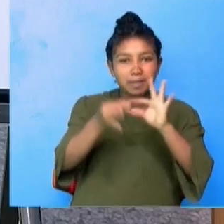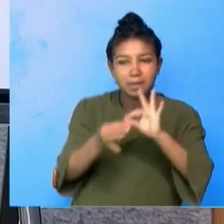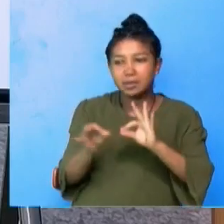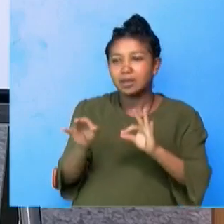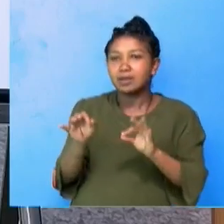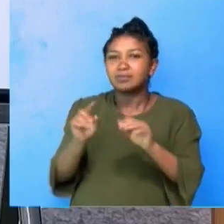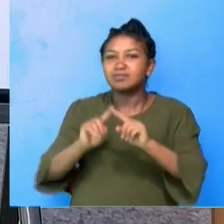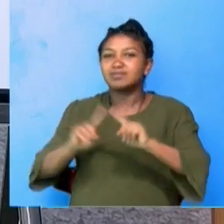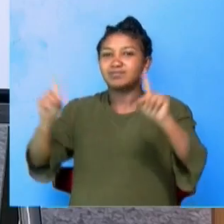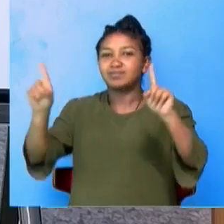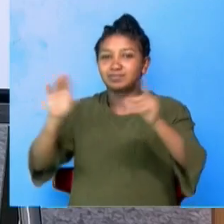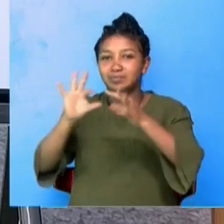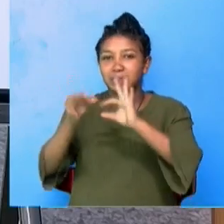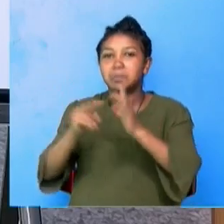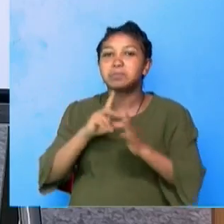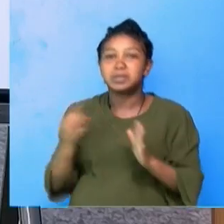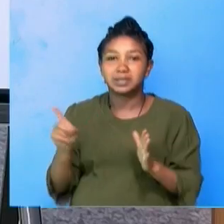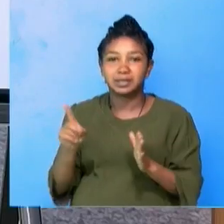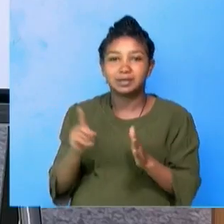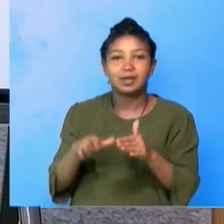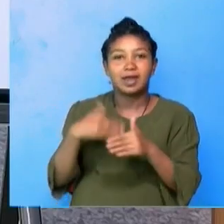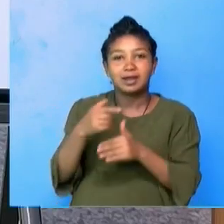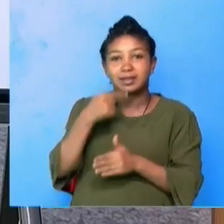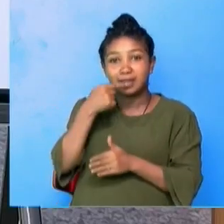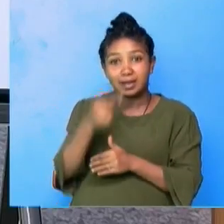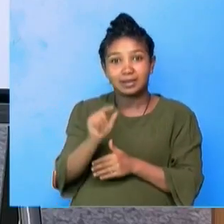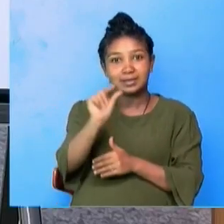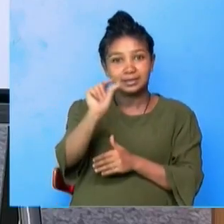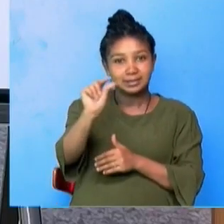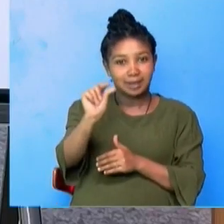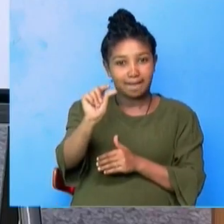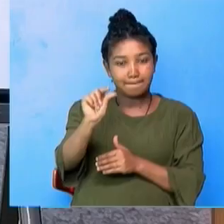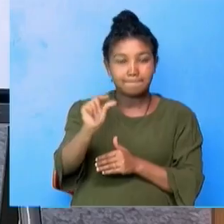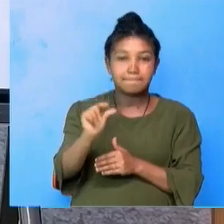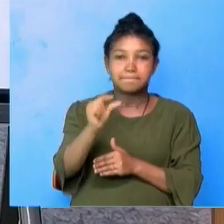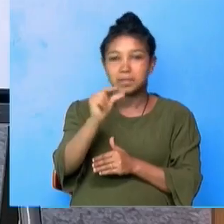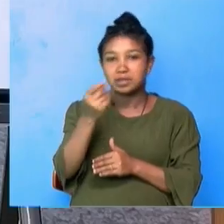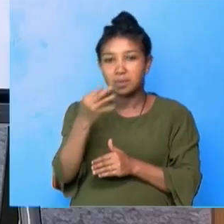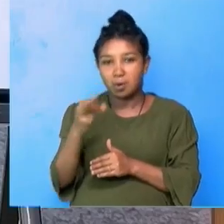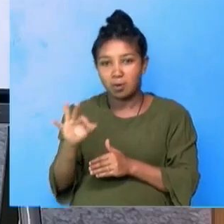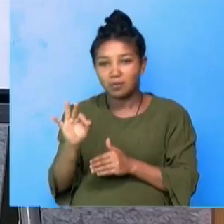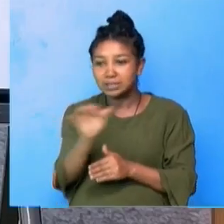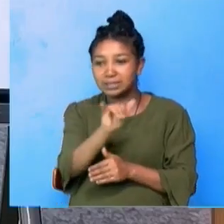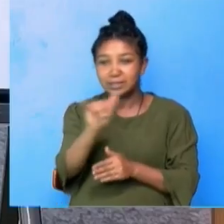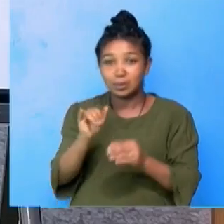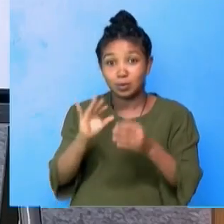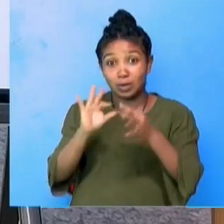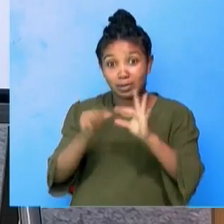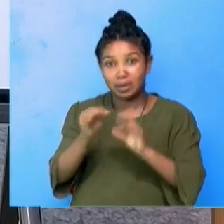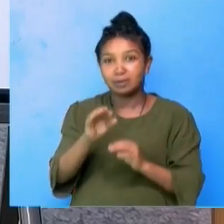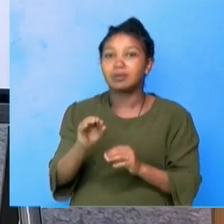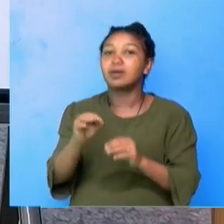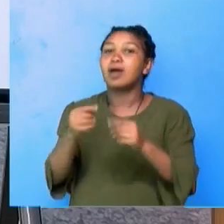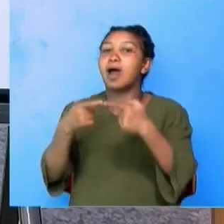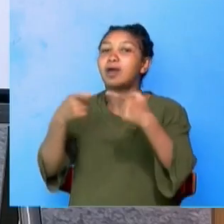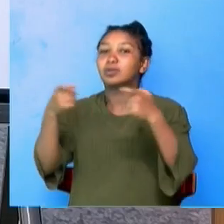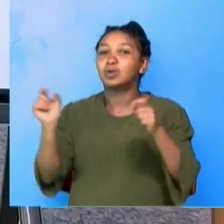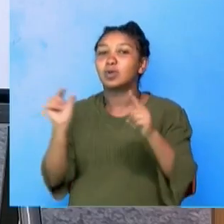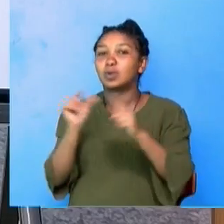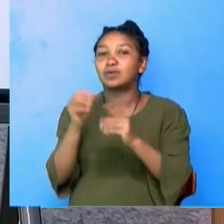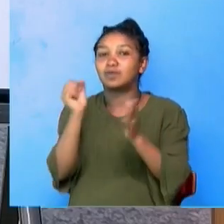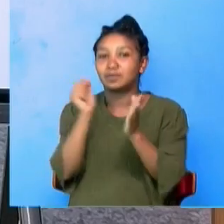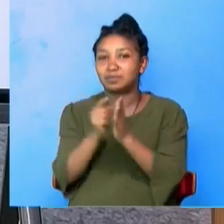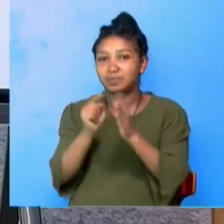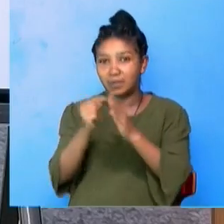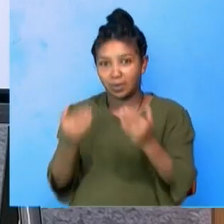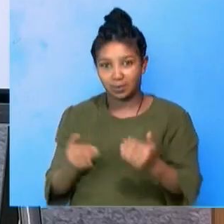antonym meanings, and also tell some of synonym and antonym words. Let us